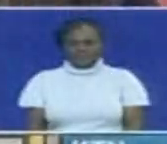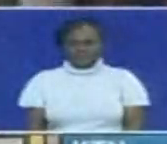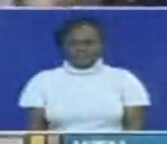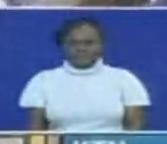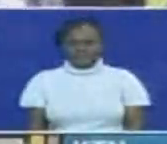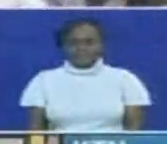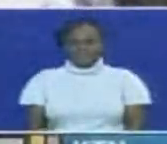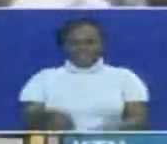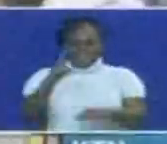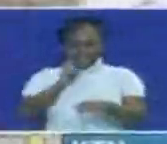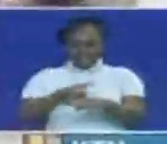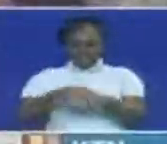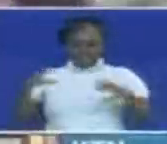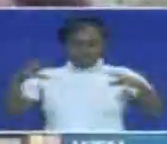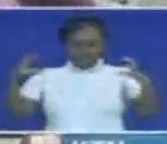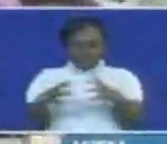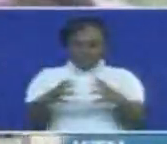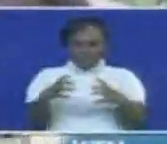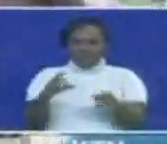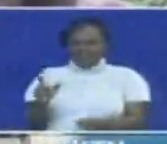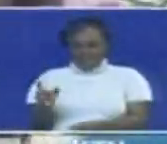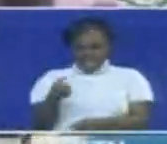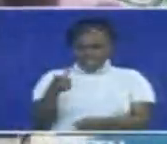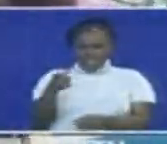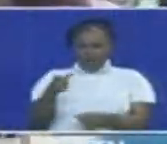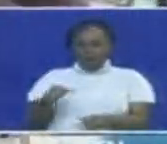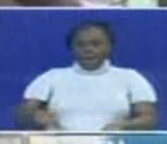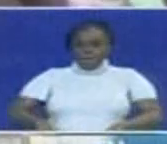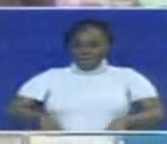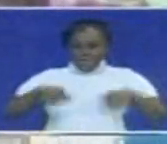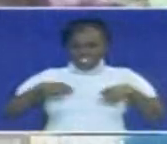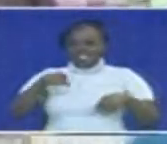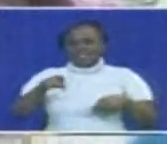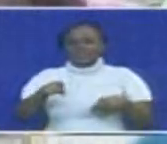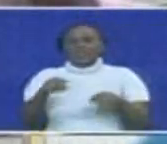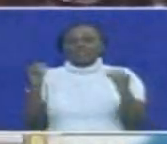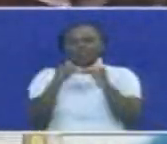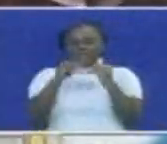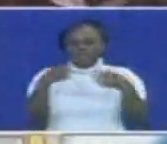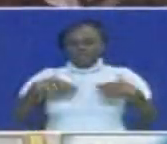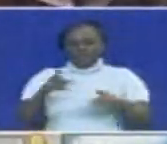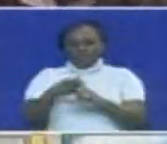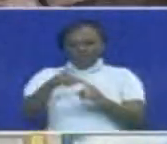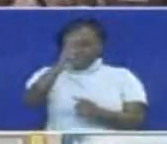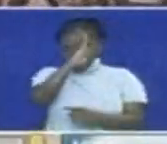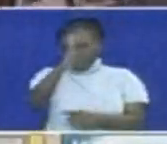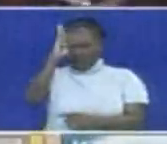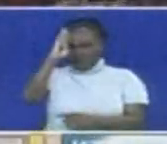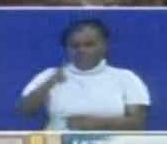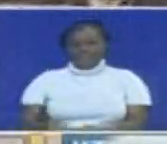This time, Standard Group's Radio Maisha came to reach out to the fans in Western and North Rift.